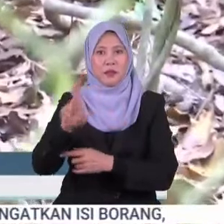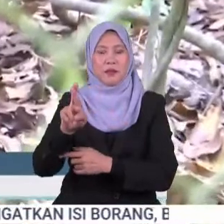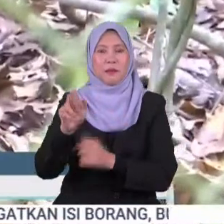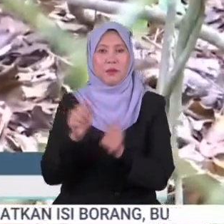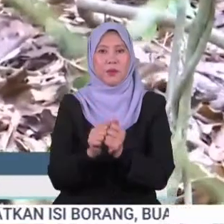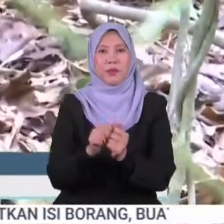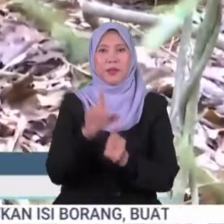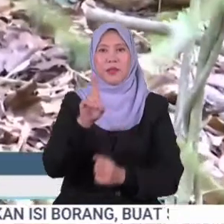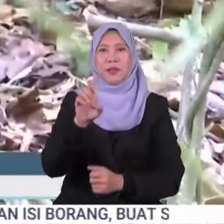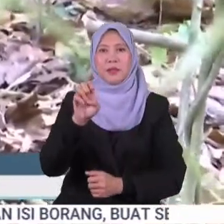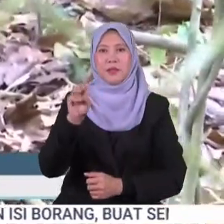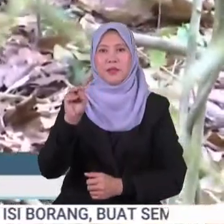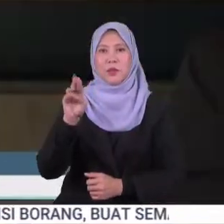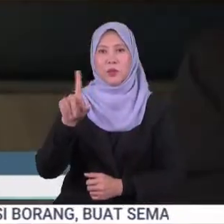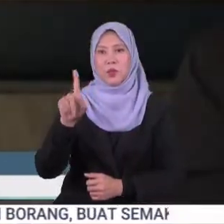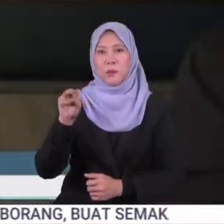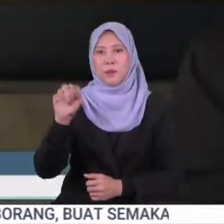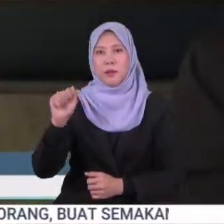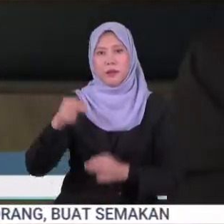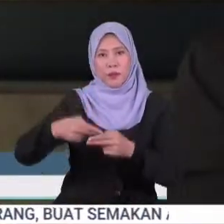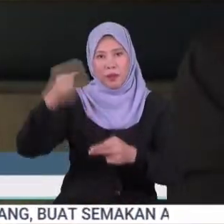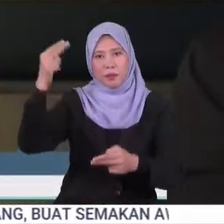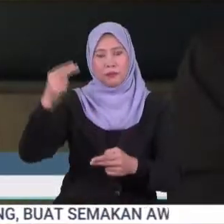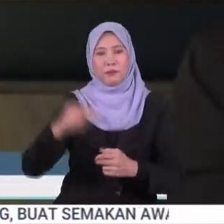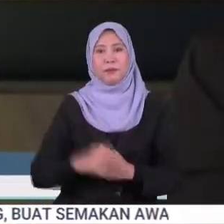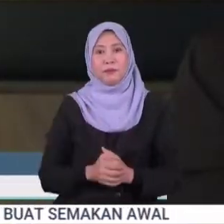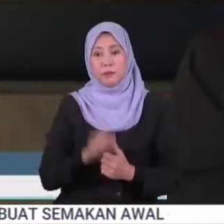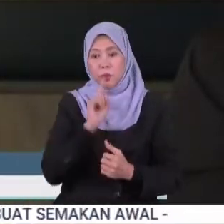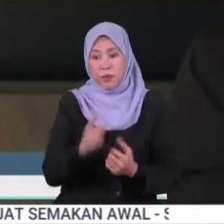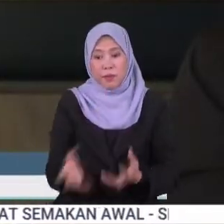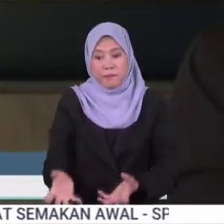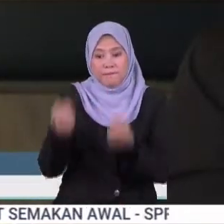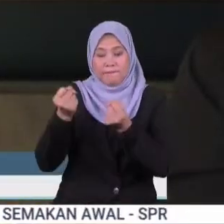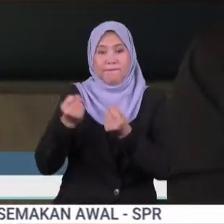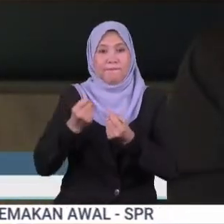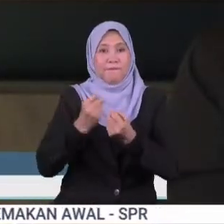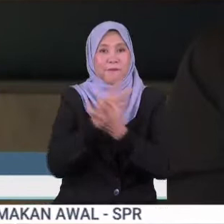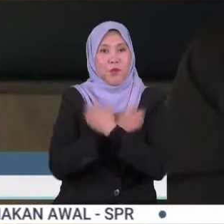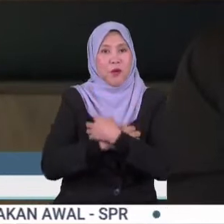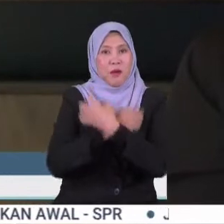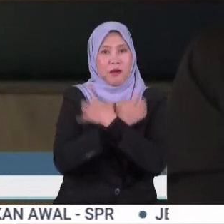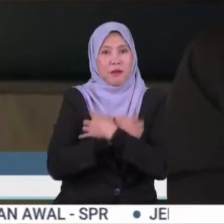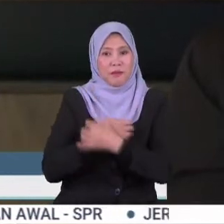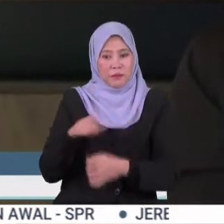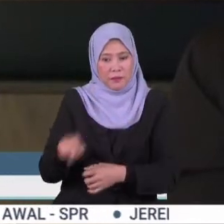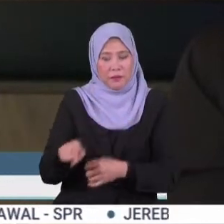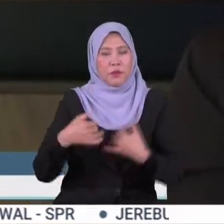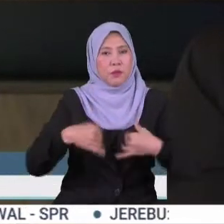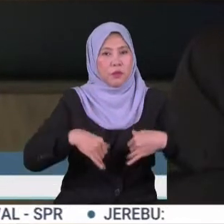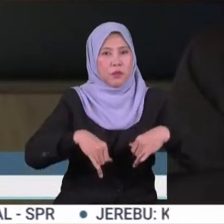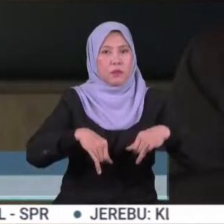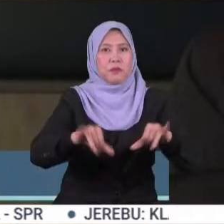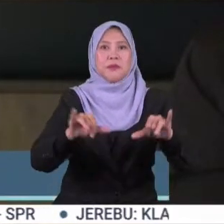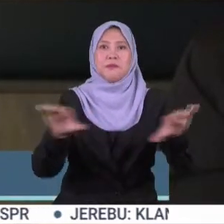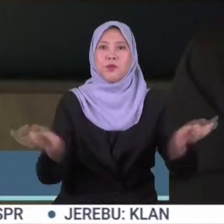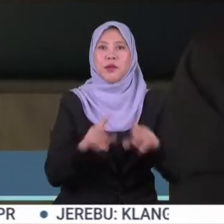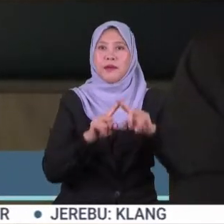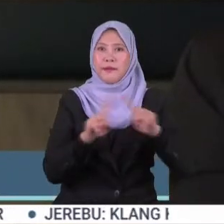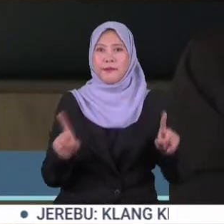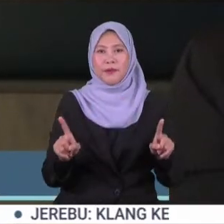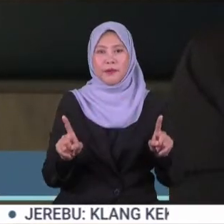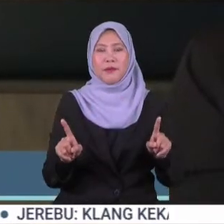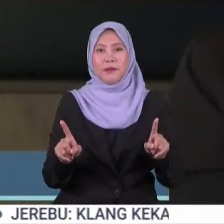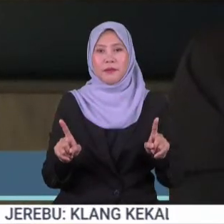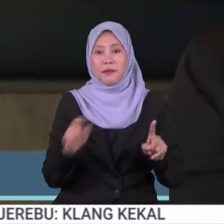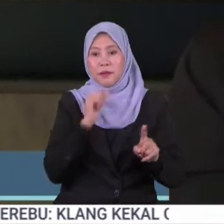Deluma Hotel. We have adopted a bear together, and this year we try to make it different. Not only